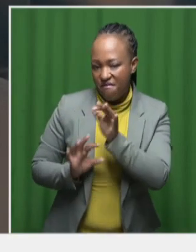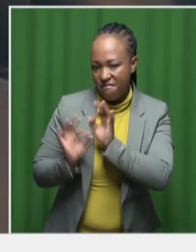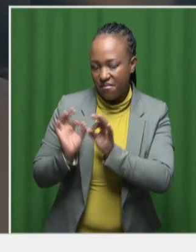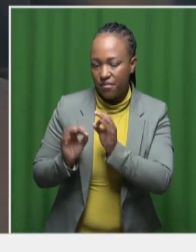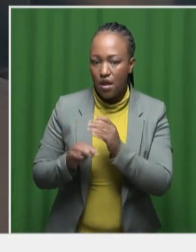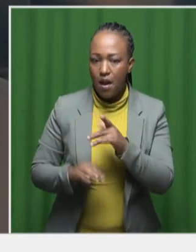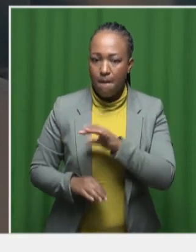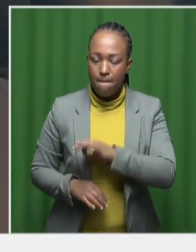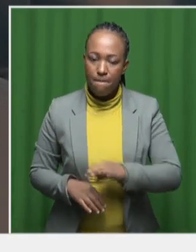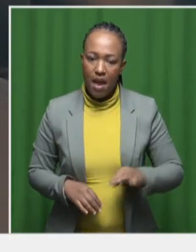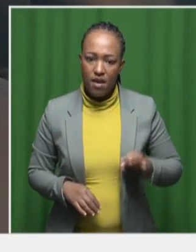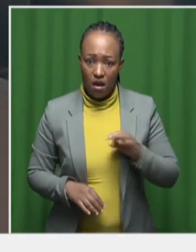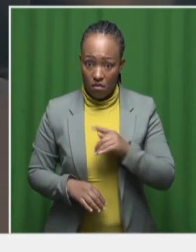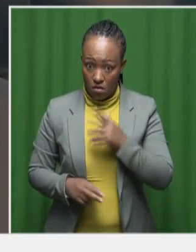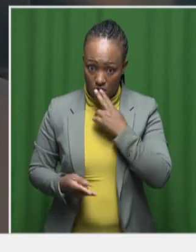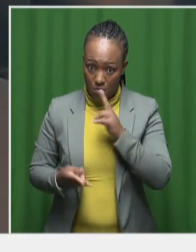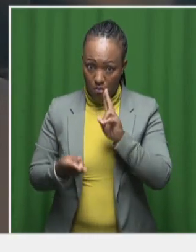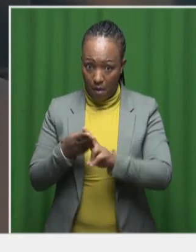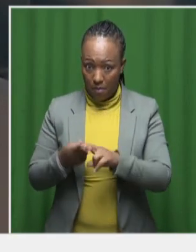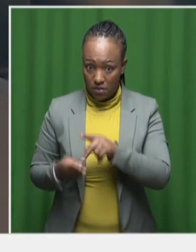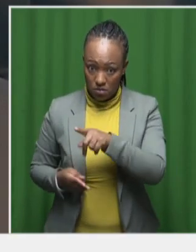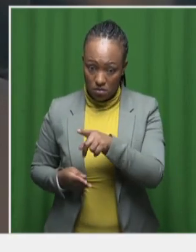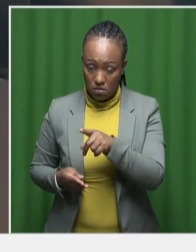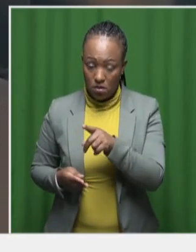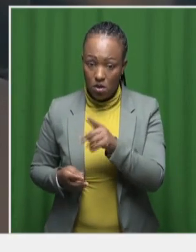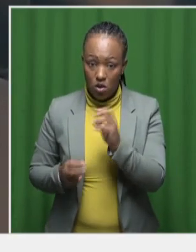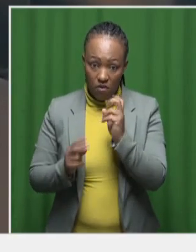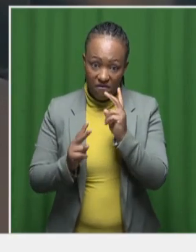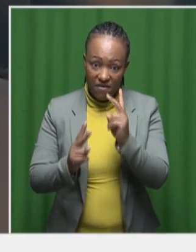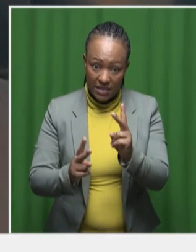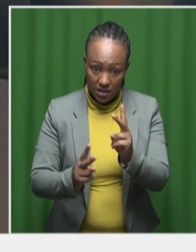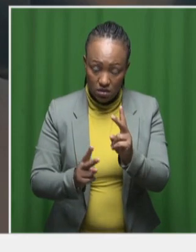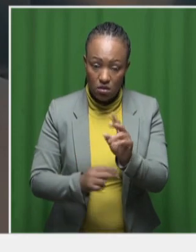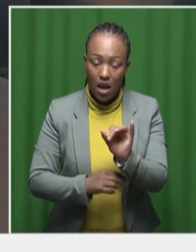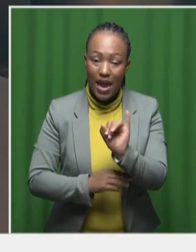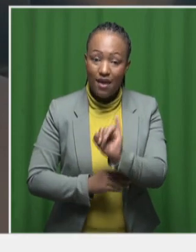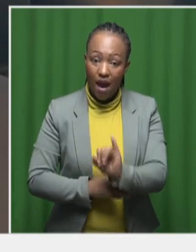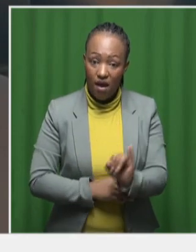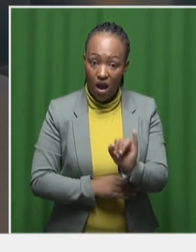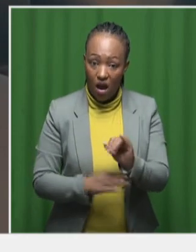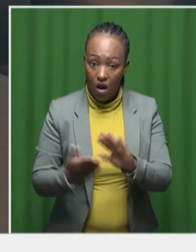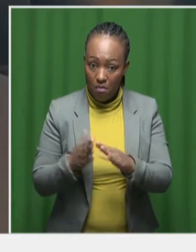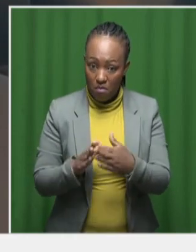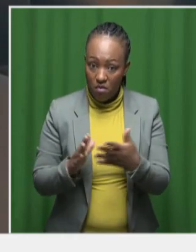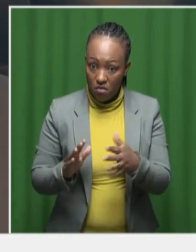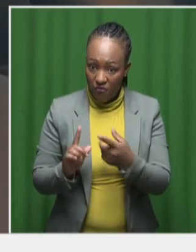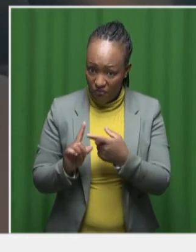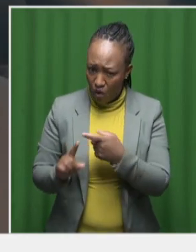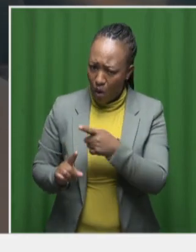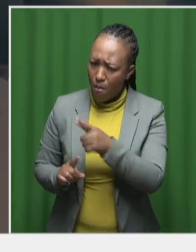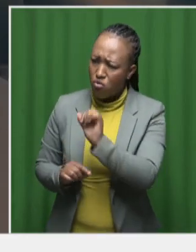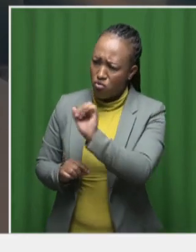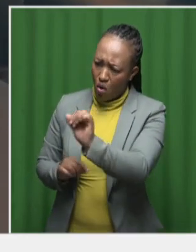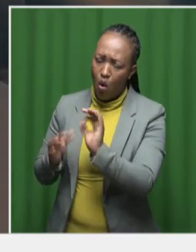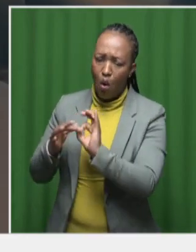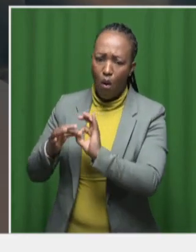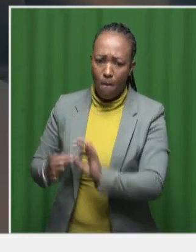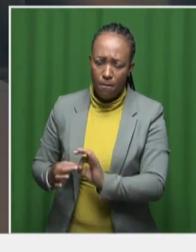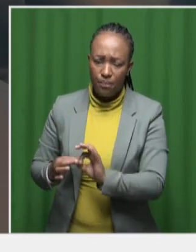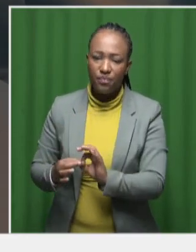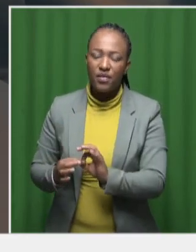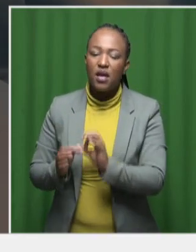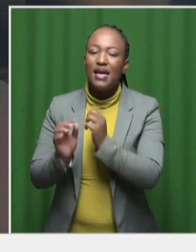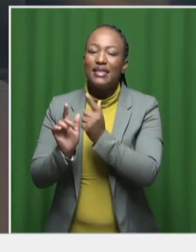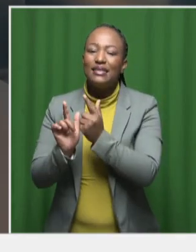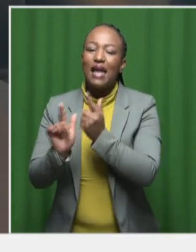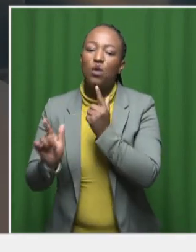Mayor, do you promise us that you will go and visit the Inanda community right now? That's where you come from, not the township, the villagers, the